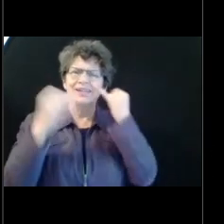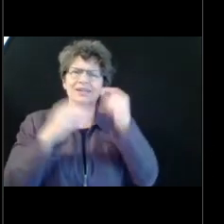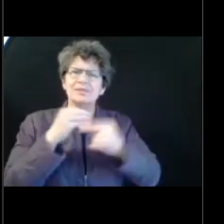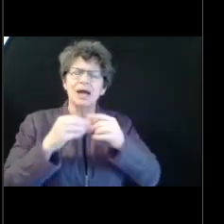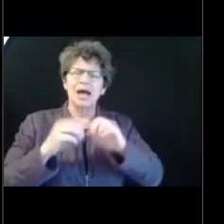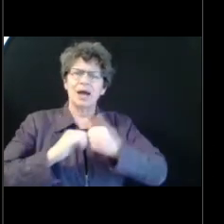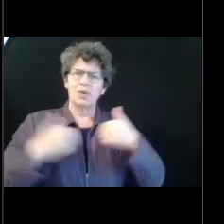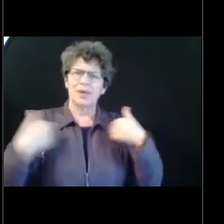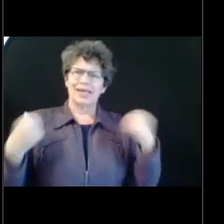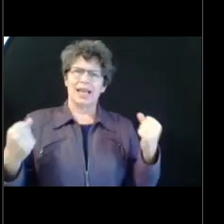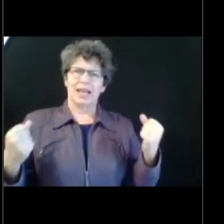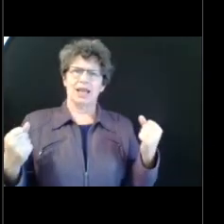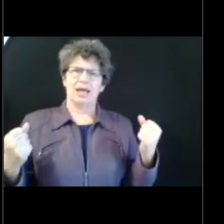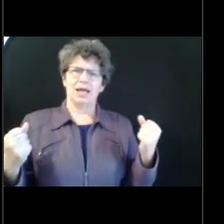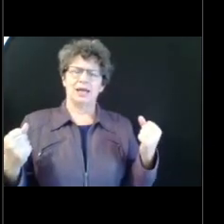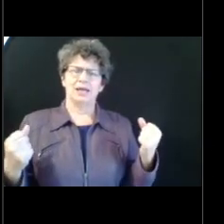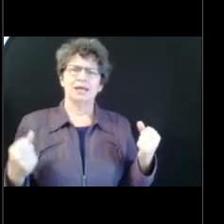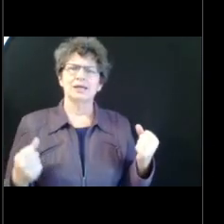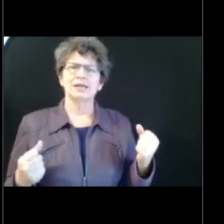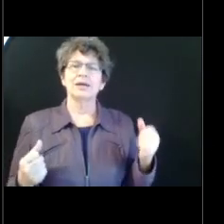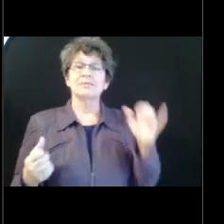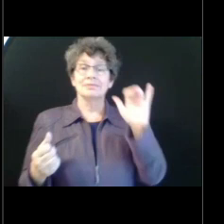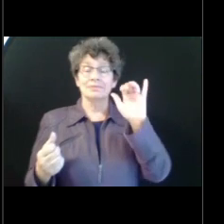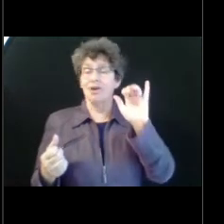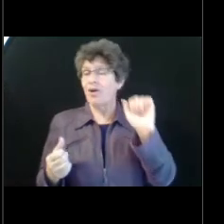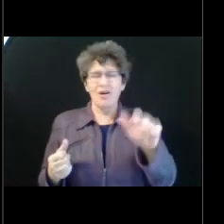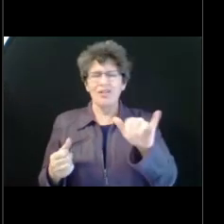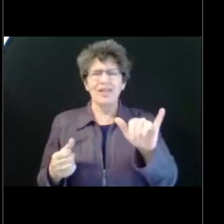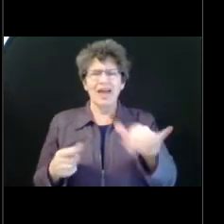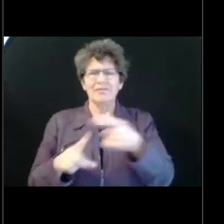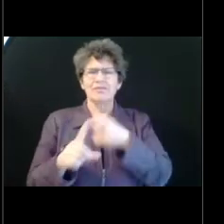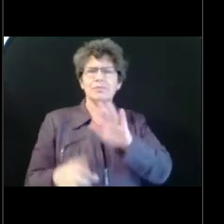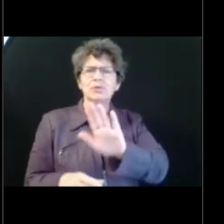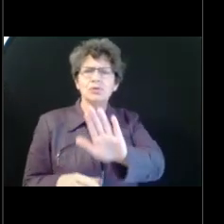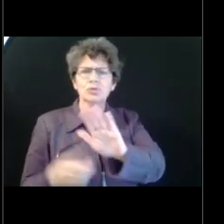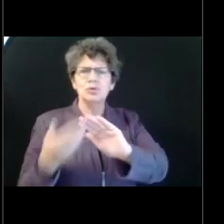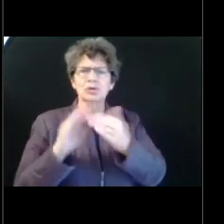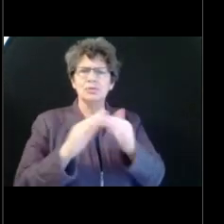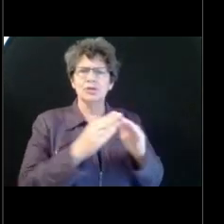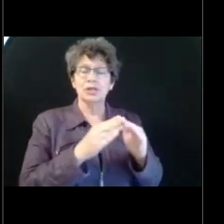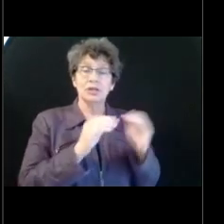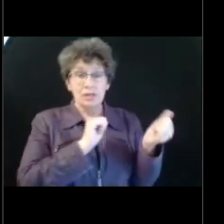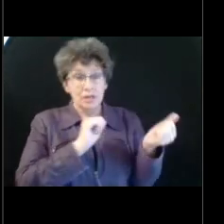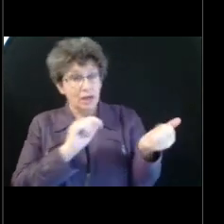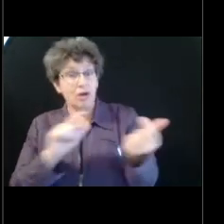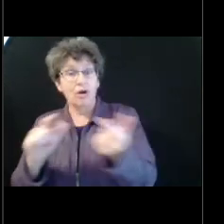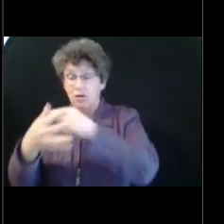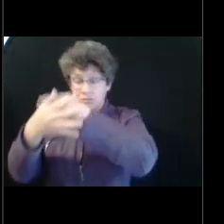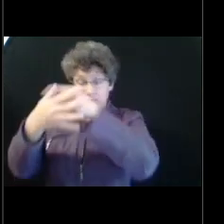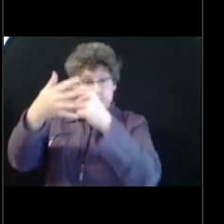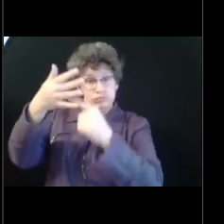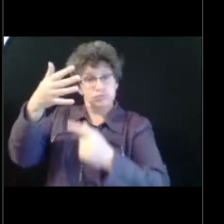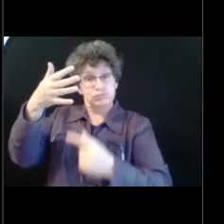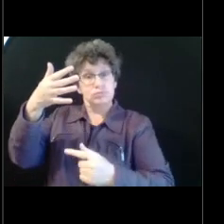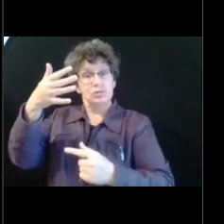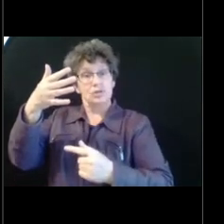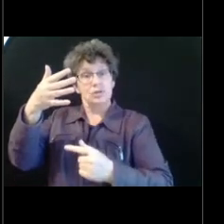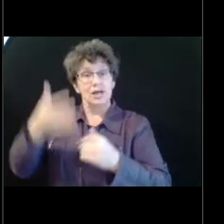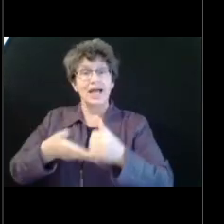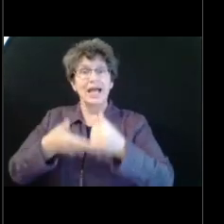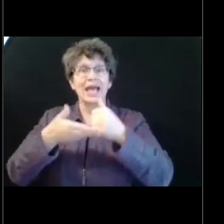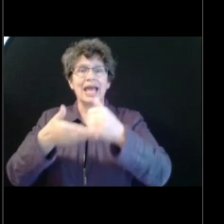So all of those things, I think, foster resilience and help us with this really essential